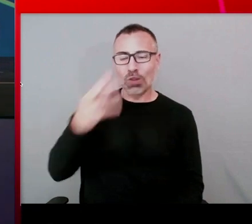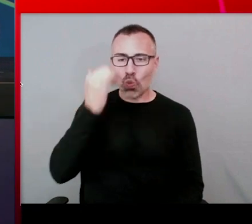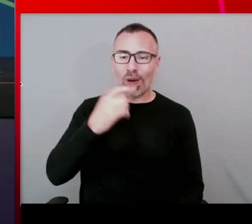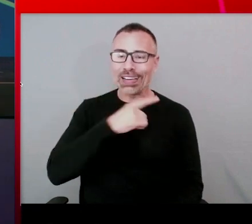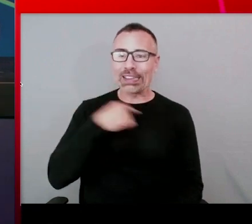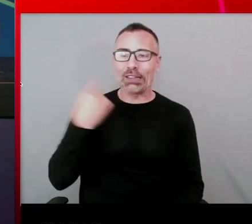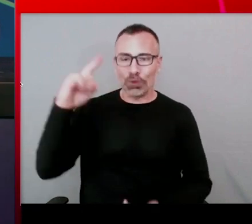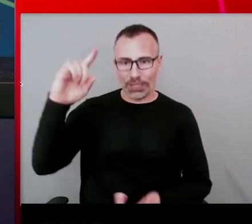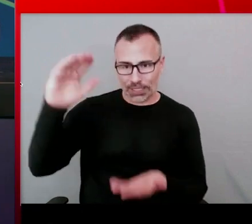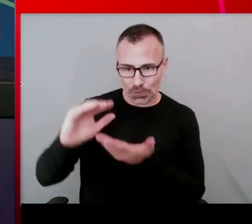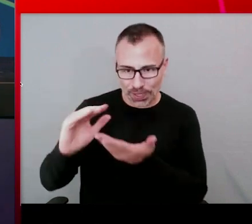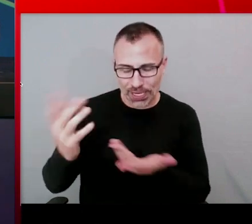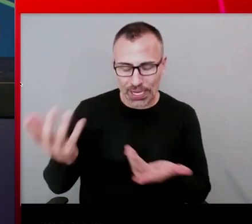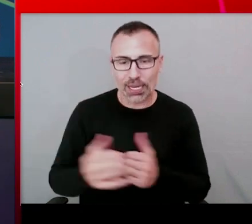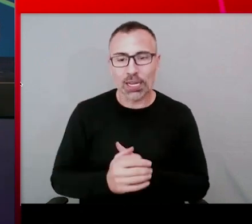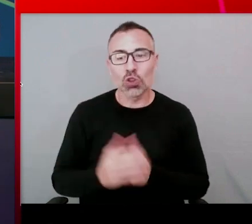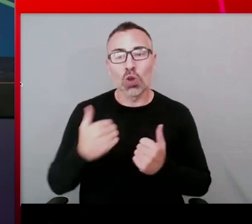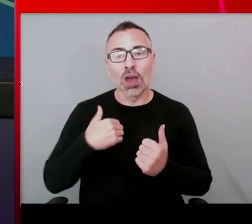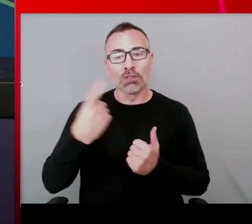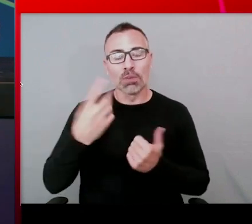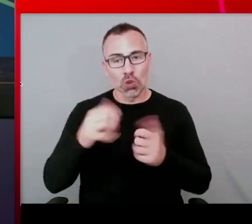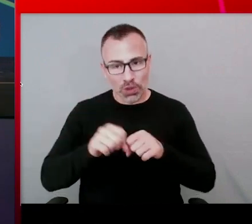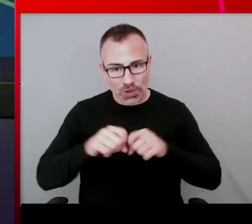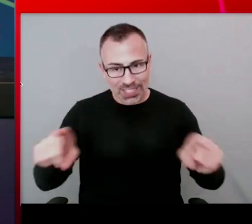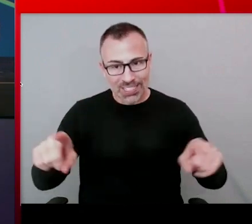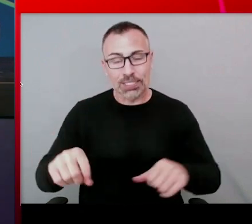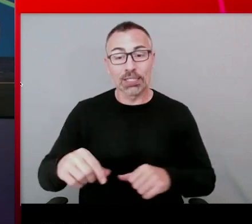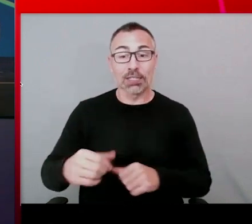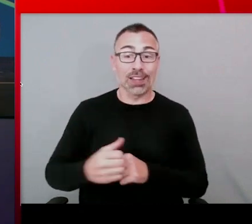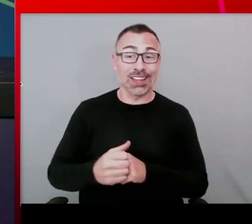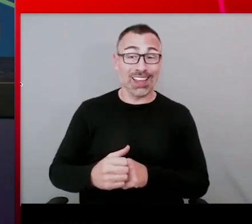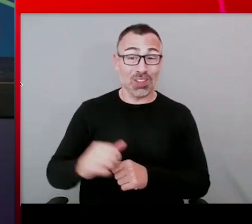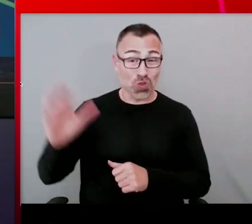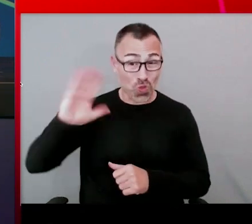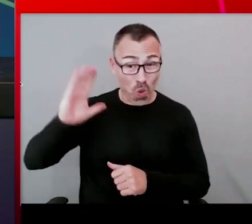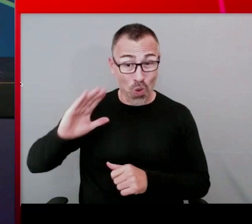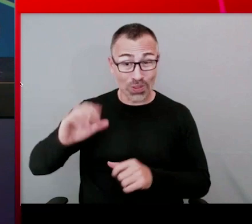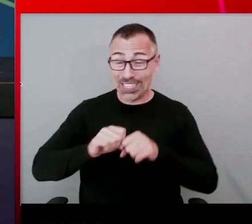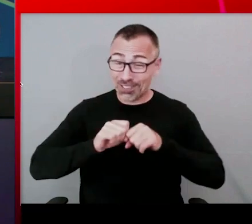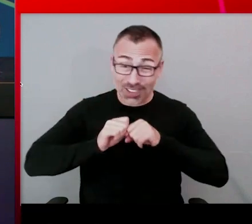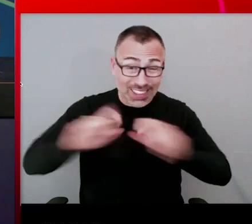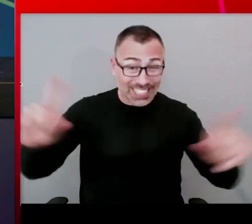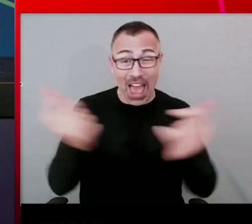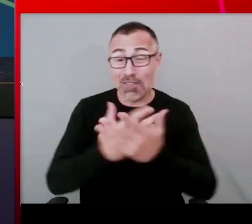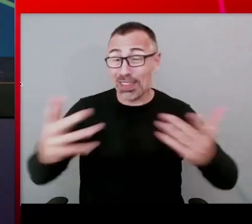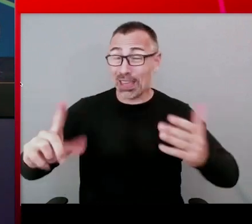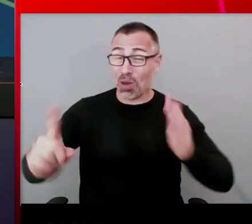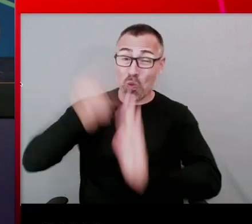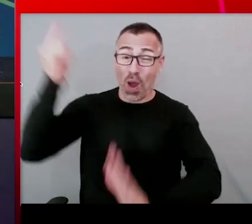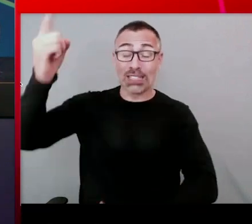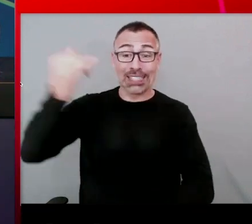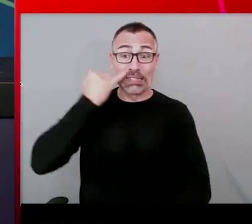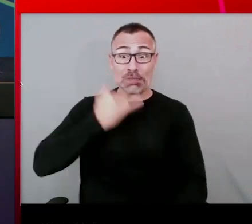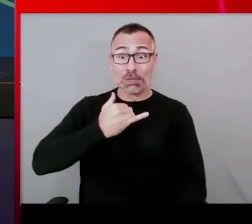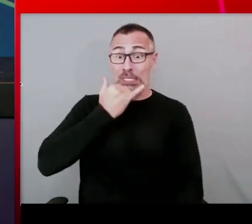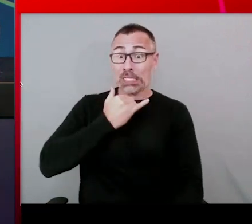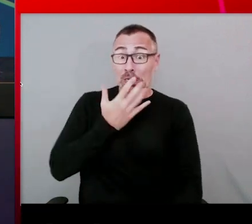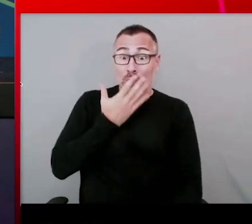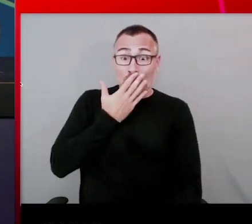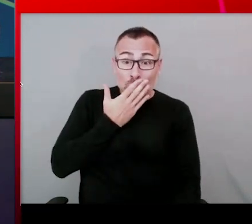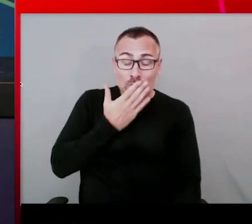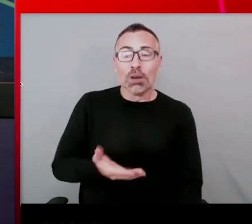it. In the old days, you push and release all at once, and if you make a mistake, you make a mistake. Right. But in the new way, you release it to yourself in